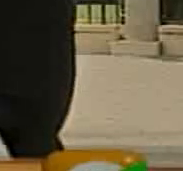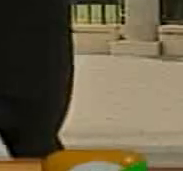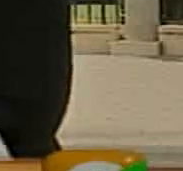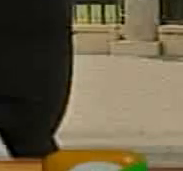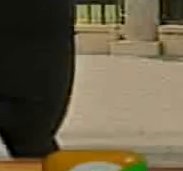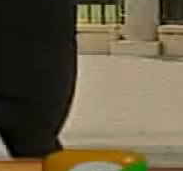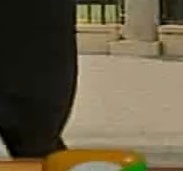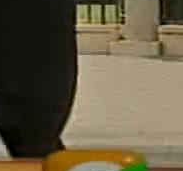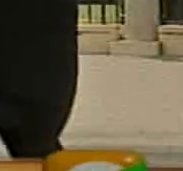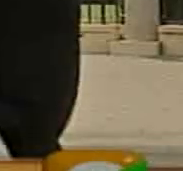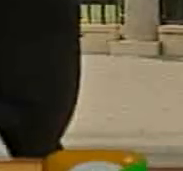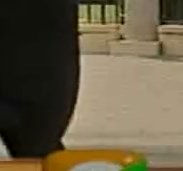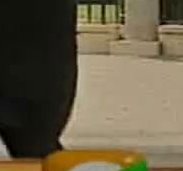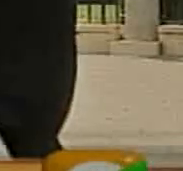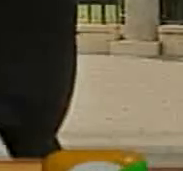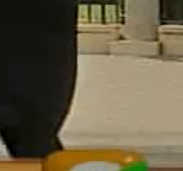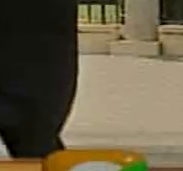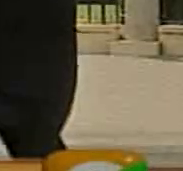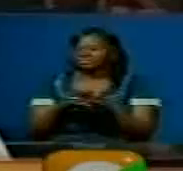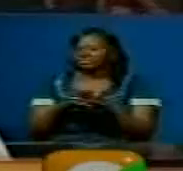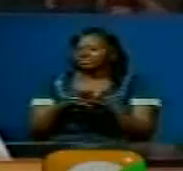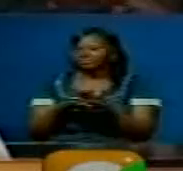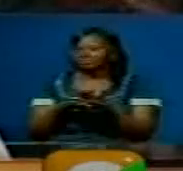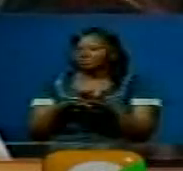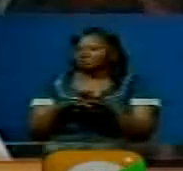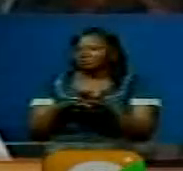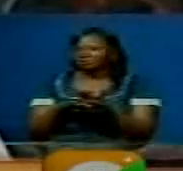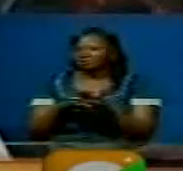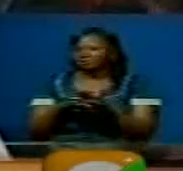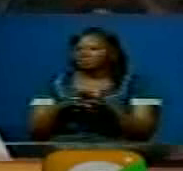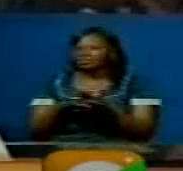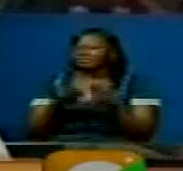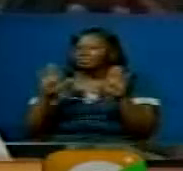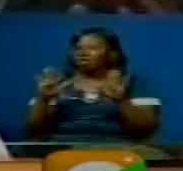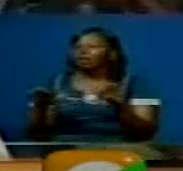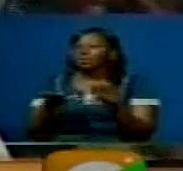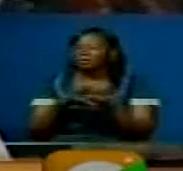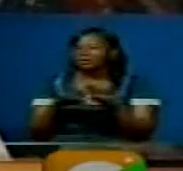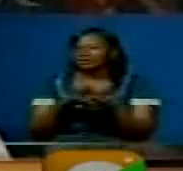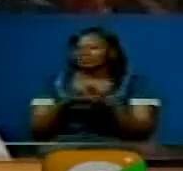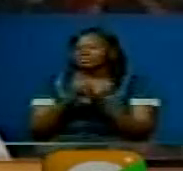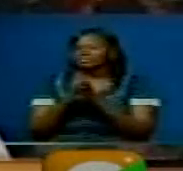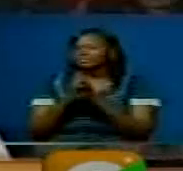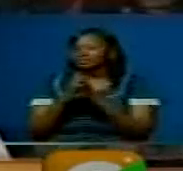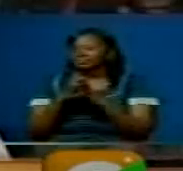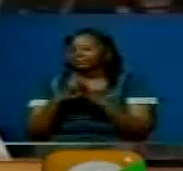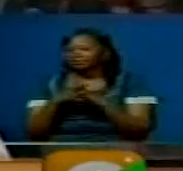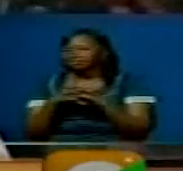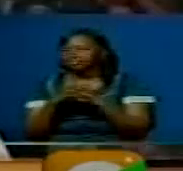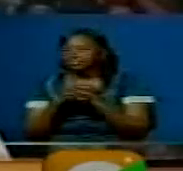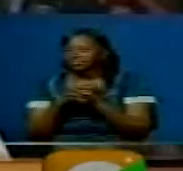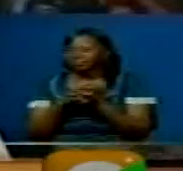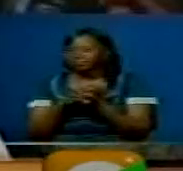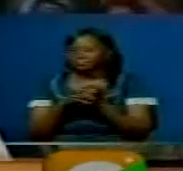running up and down every corridor. You will find members. There was a fight between the members of the CORD coalition and the Jubilee coalition, and that